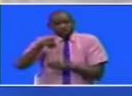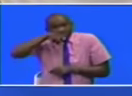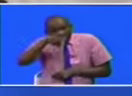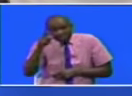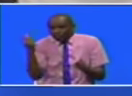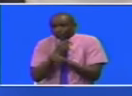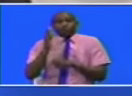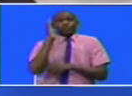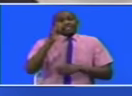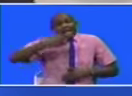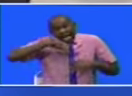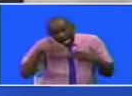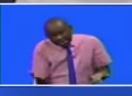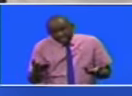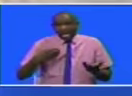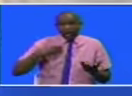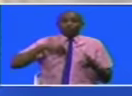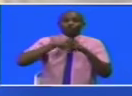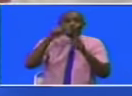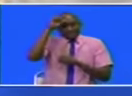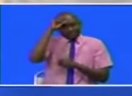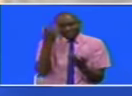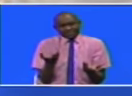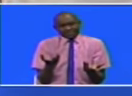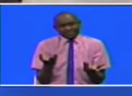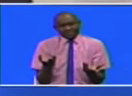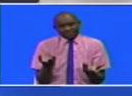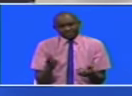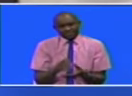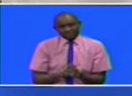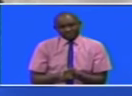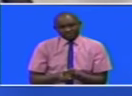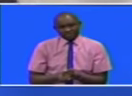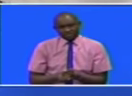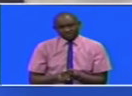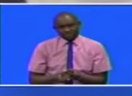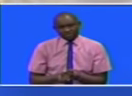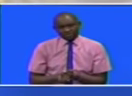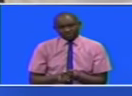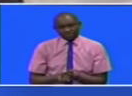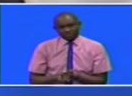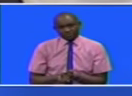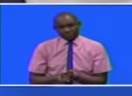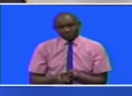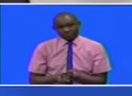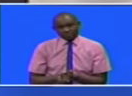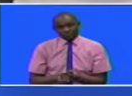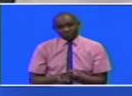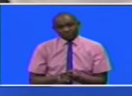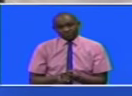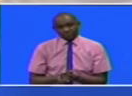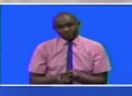cannot lecture us on how to form a government. wabagole ngumuzi oye